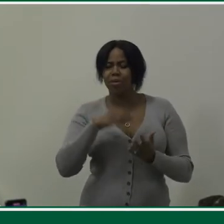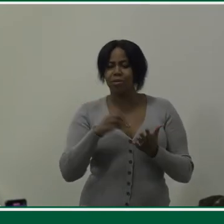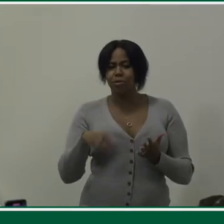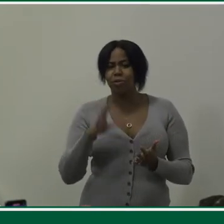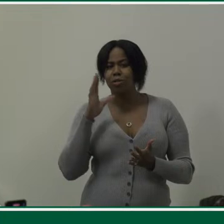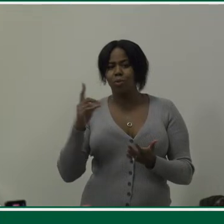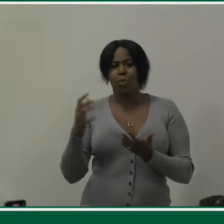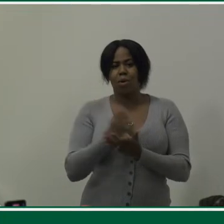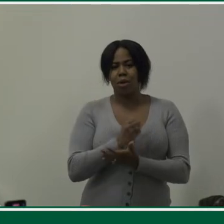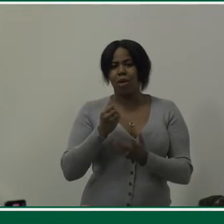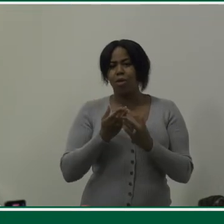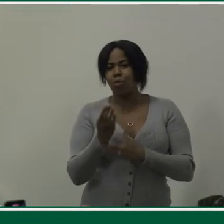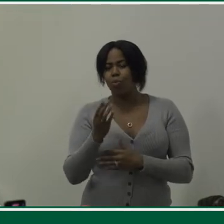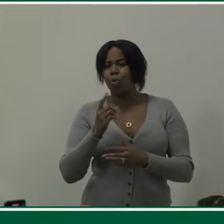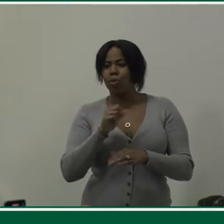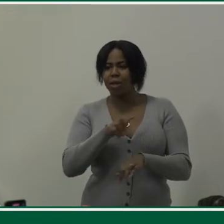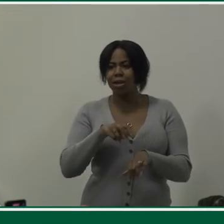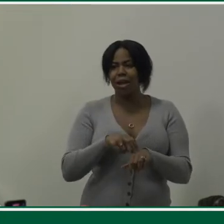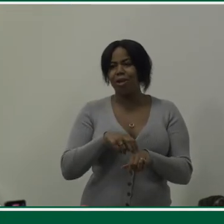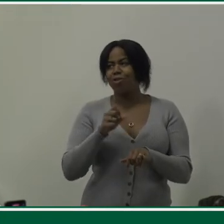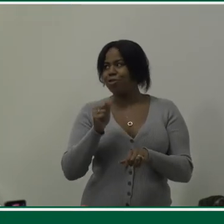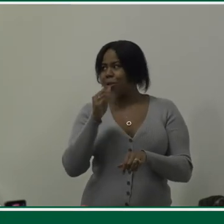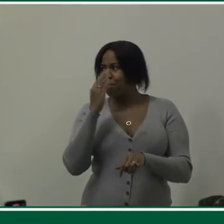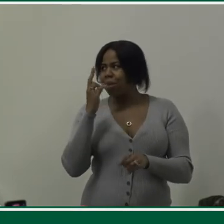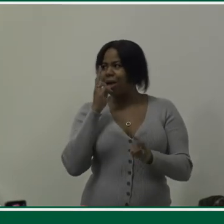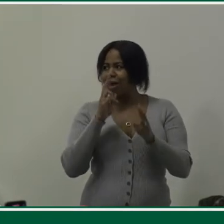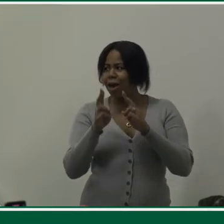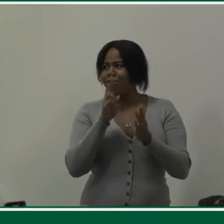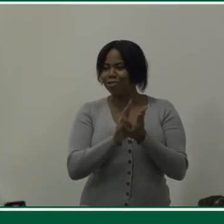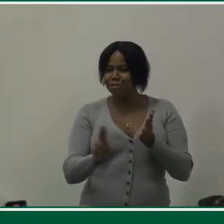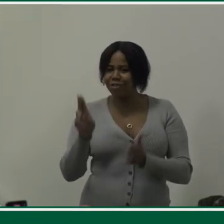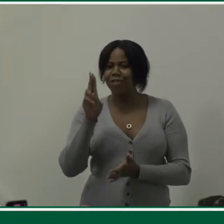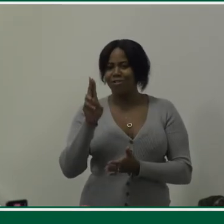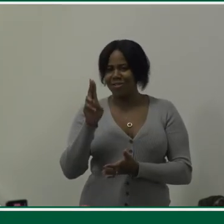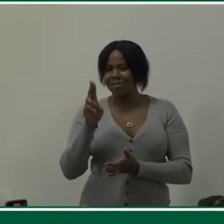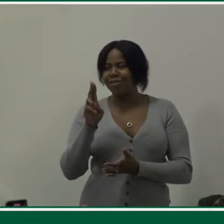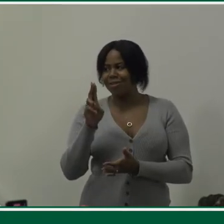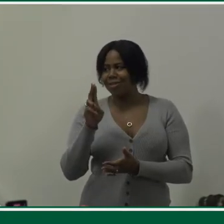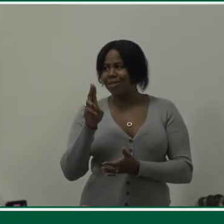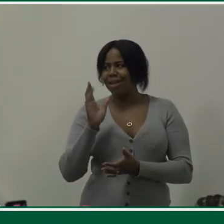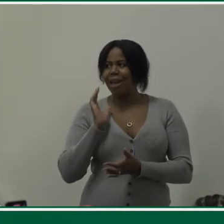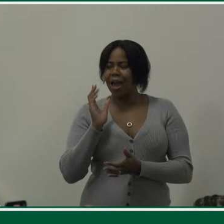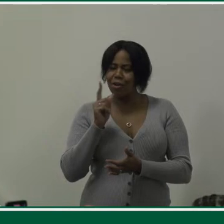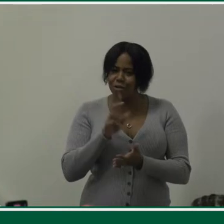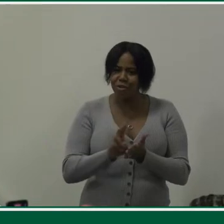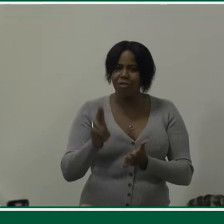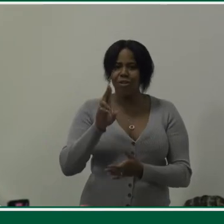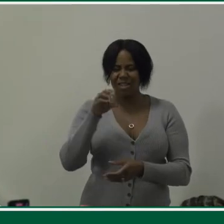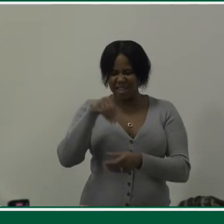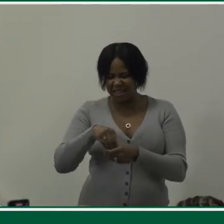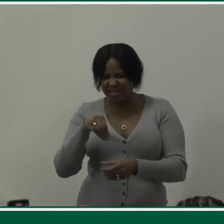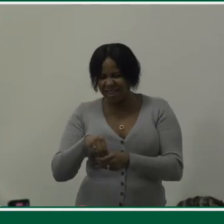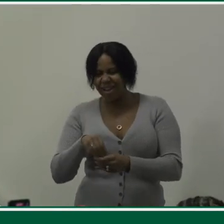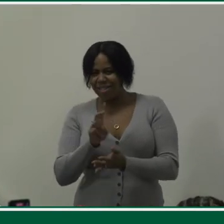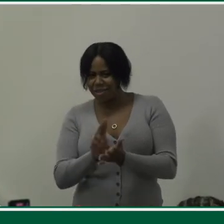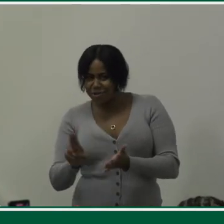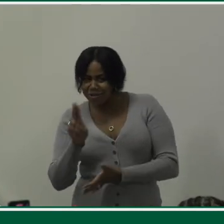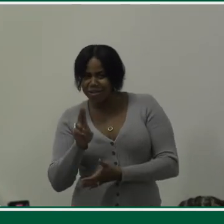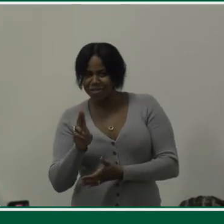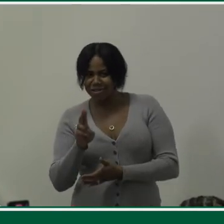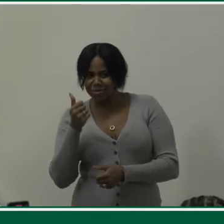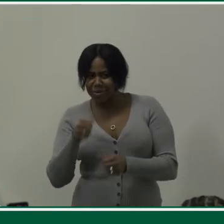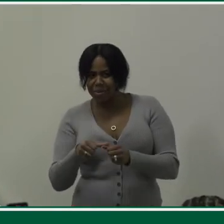attain through the nation's first Black Honors University. A university within a university.